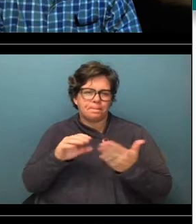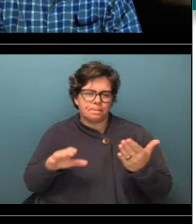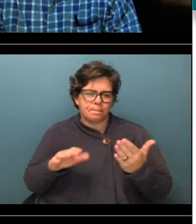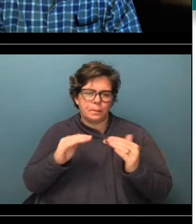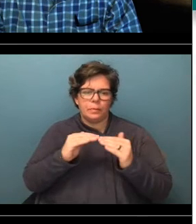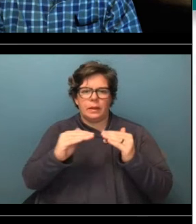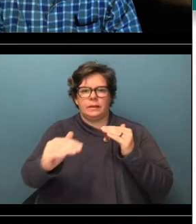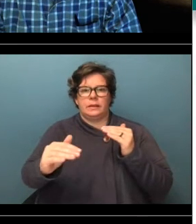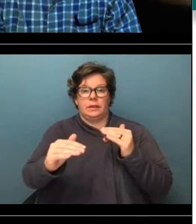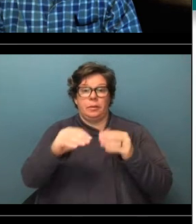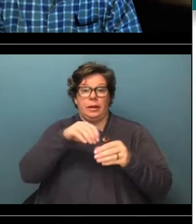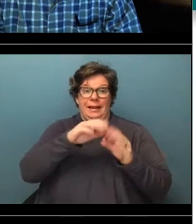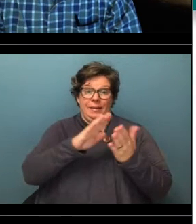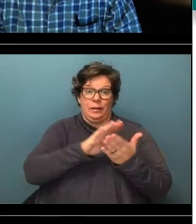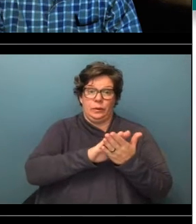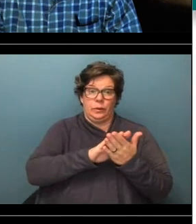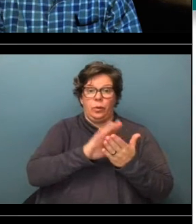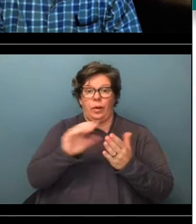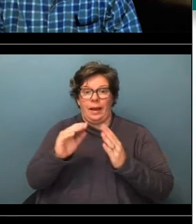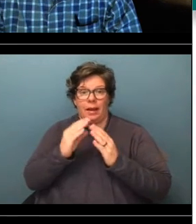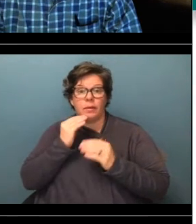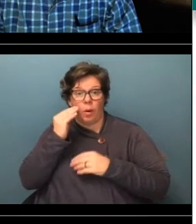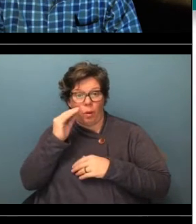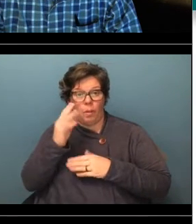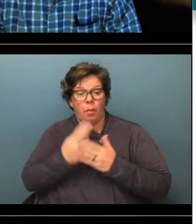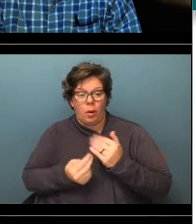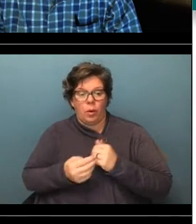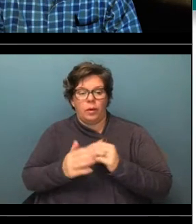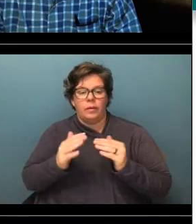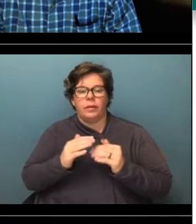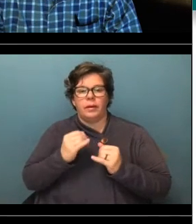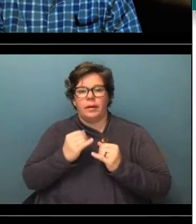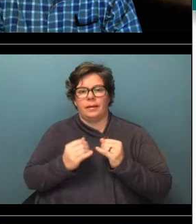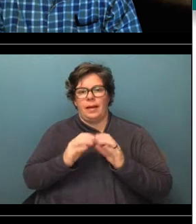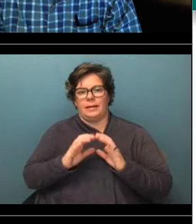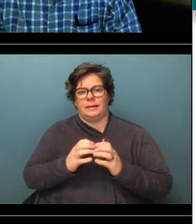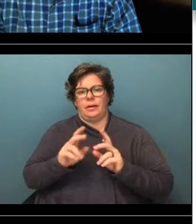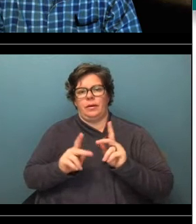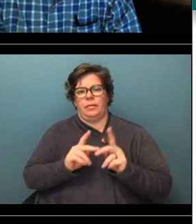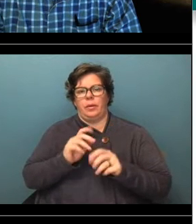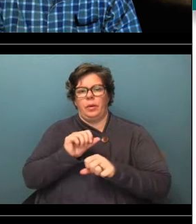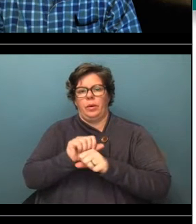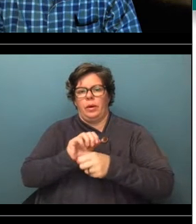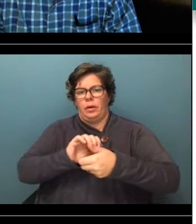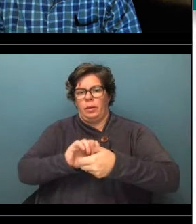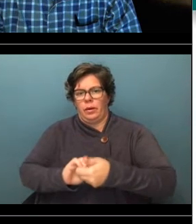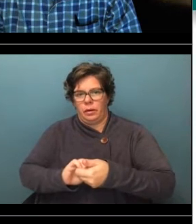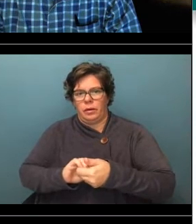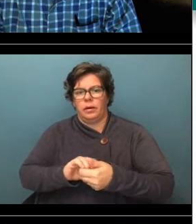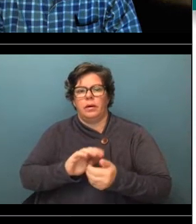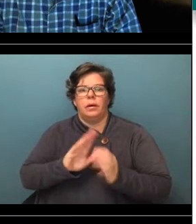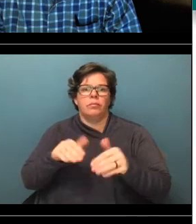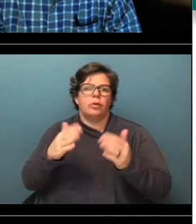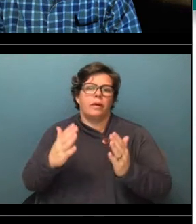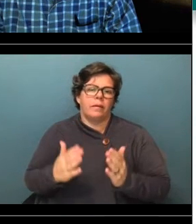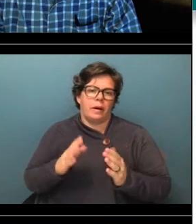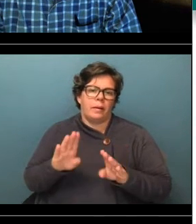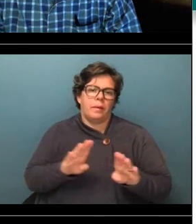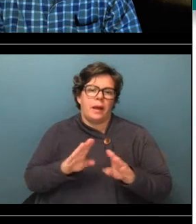stability both at school and at home. And then the other category of people that we work with very frequently are behavioral